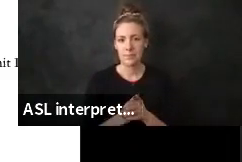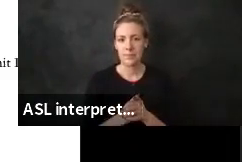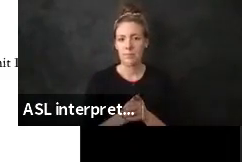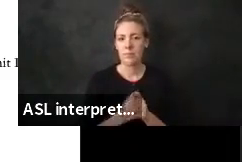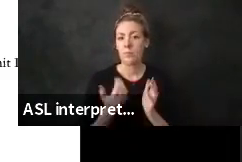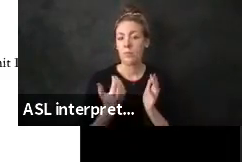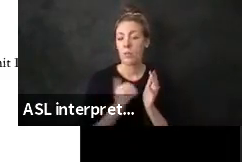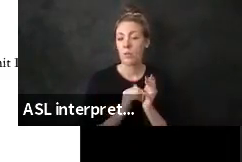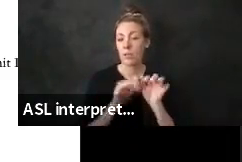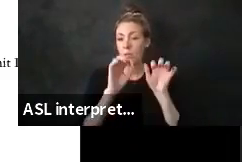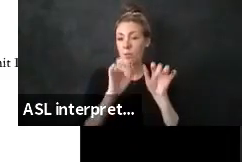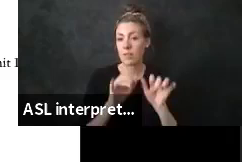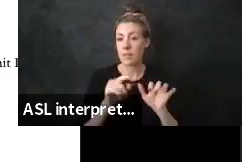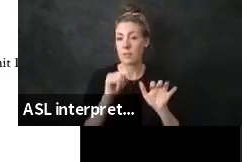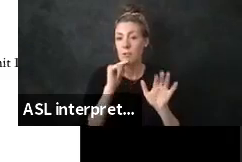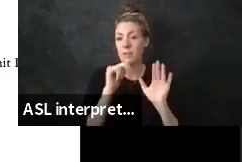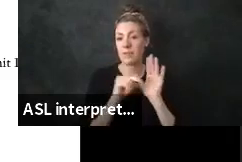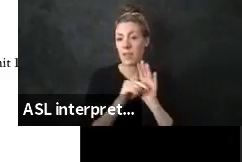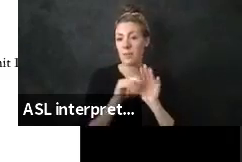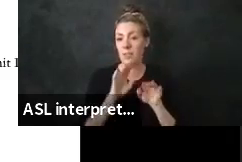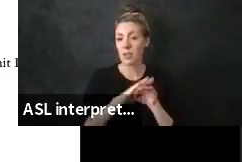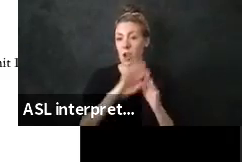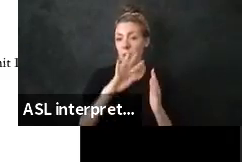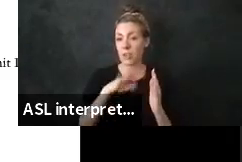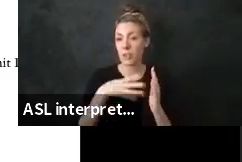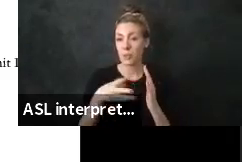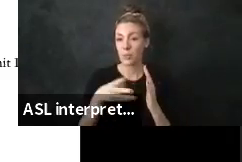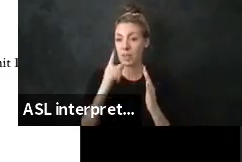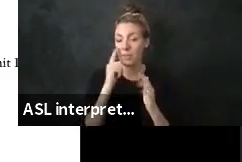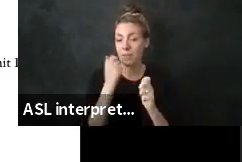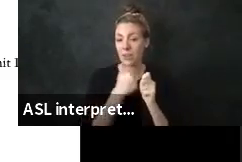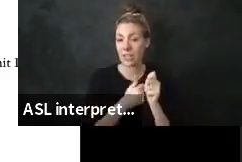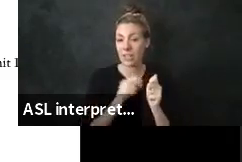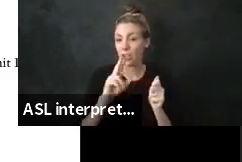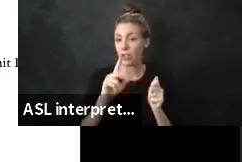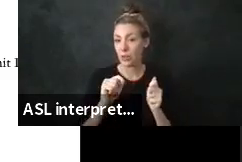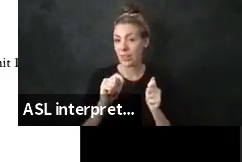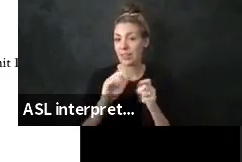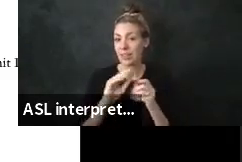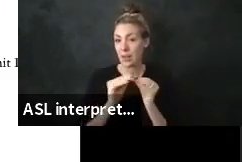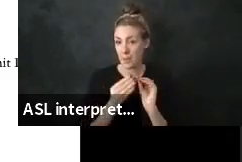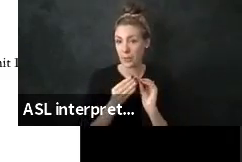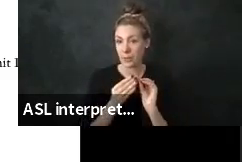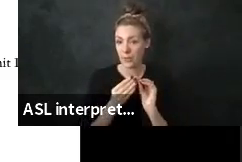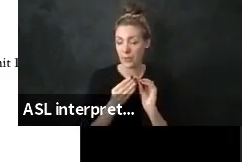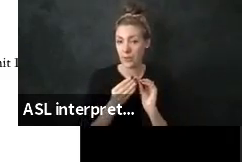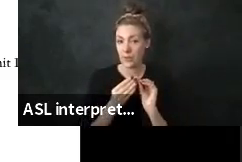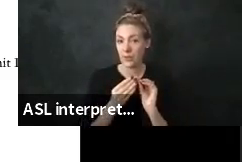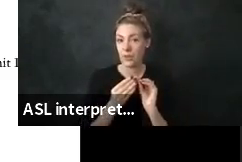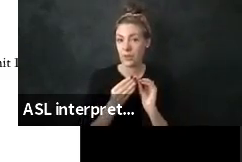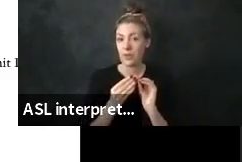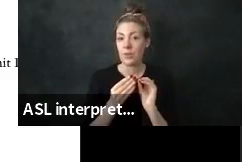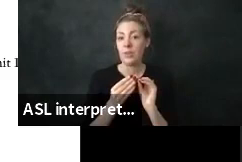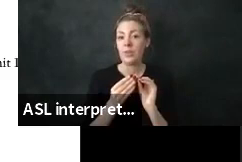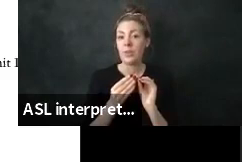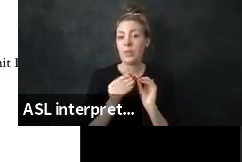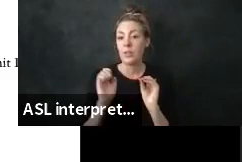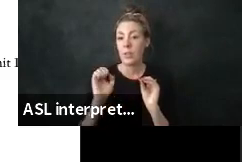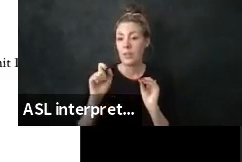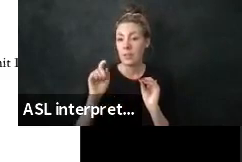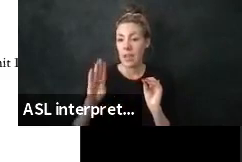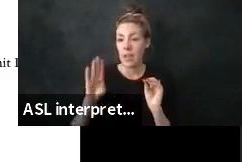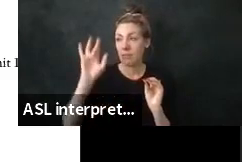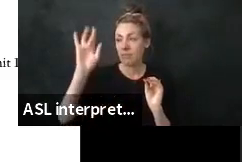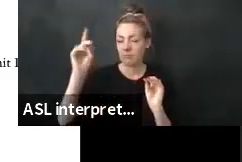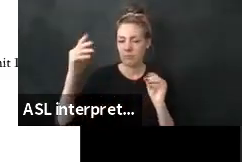your assignments on the spreadsheet for each of the population unit numbers. And then you can bring up a tab that will show you how you